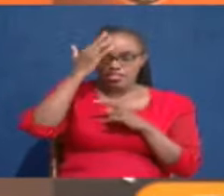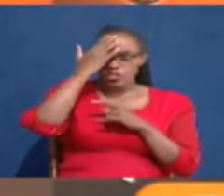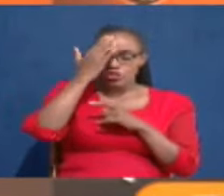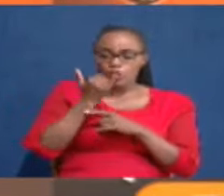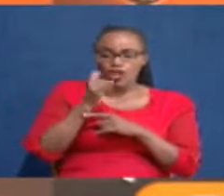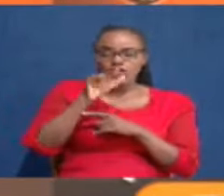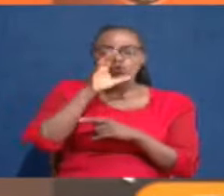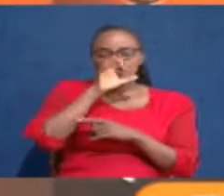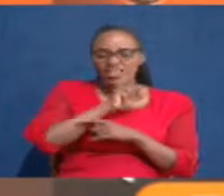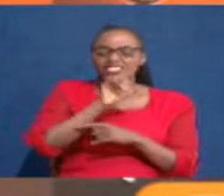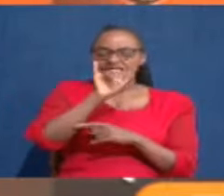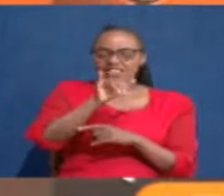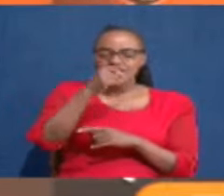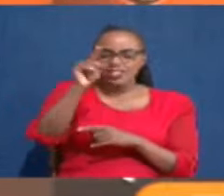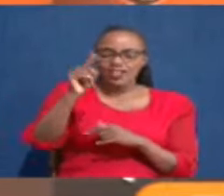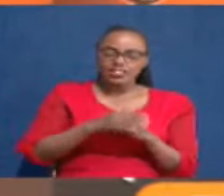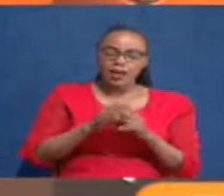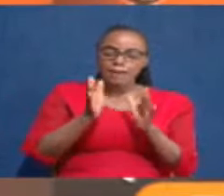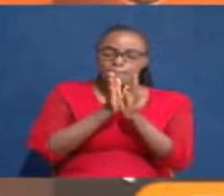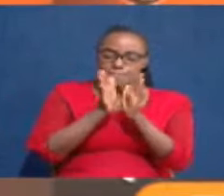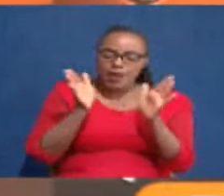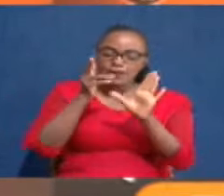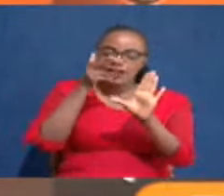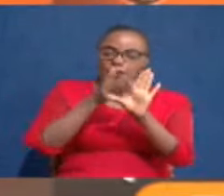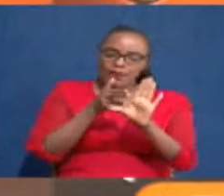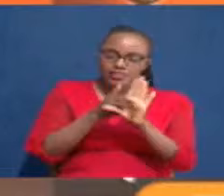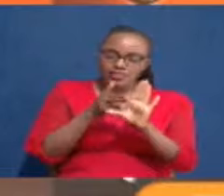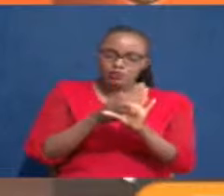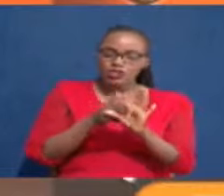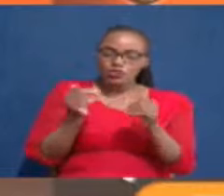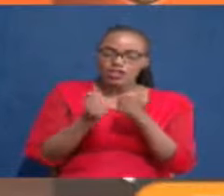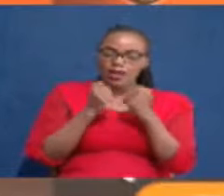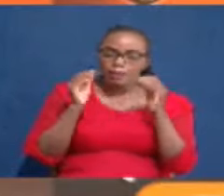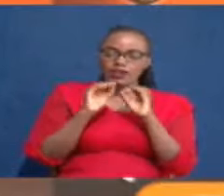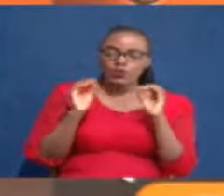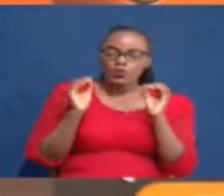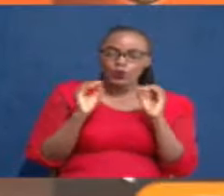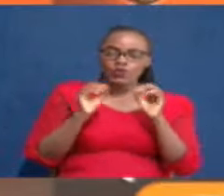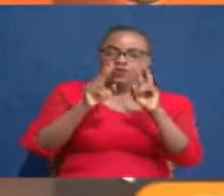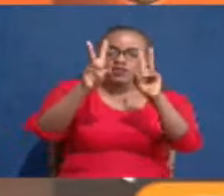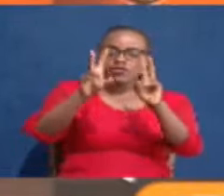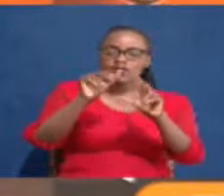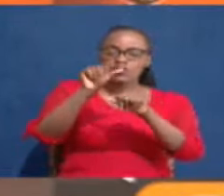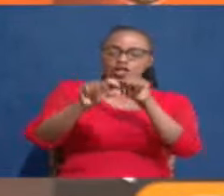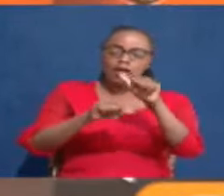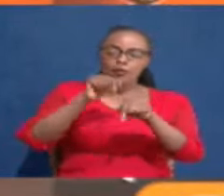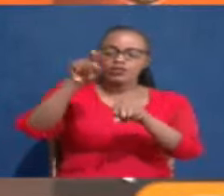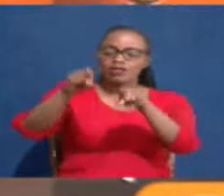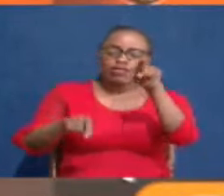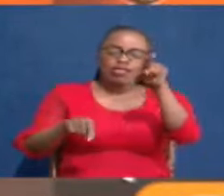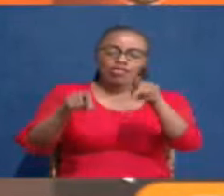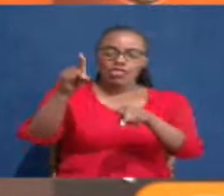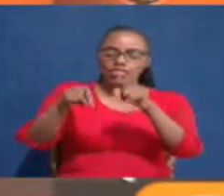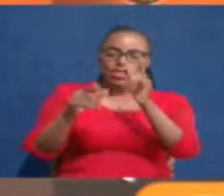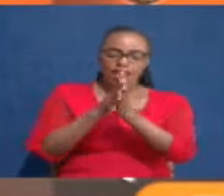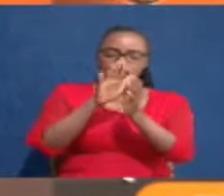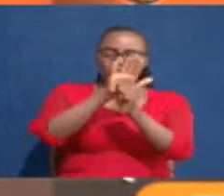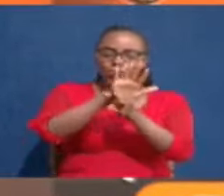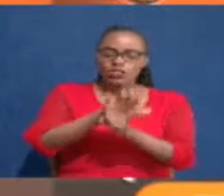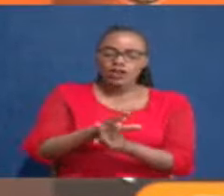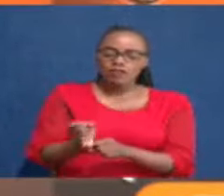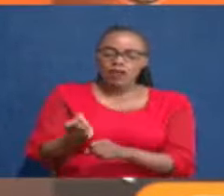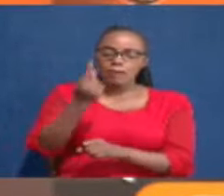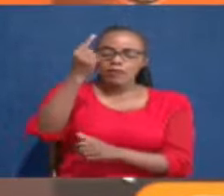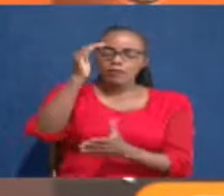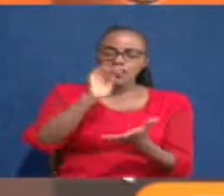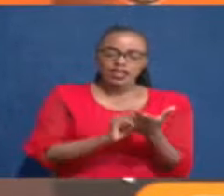You guessed it. Public participation. The issue of disparity and discrimination was raised once